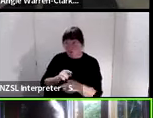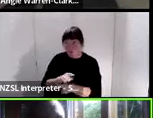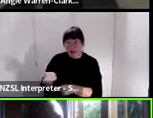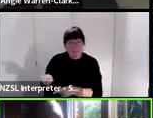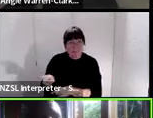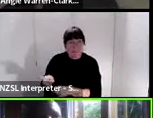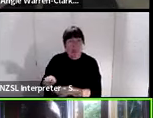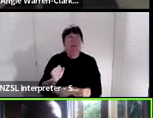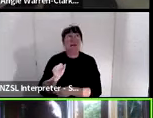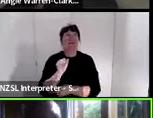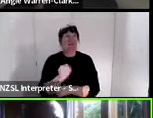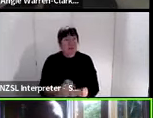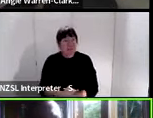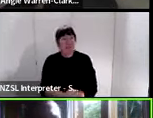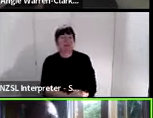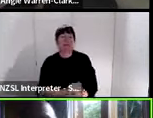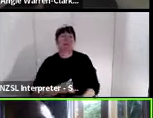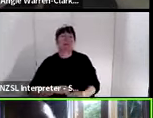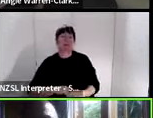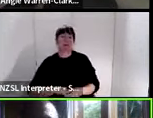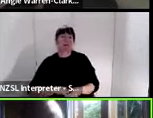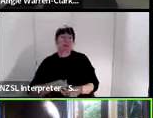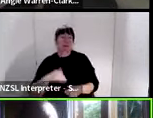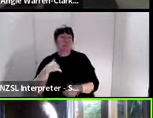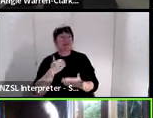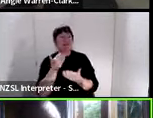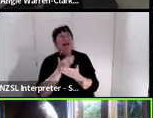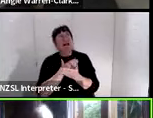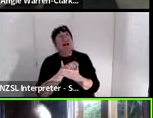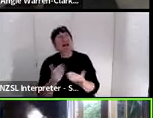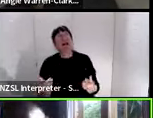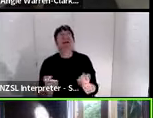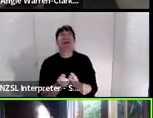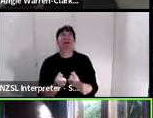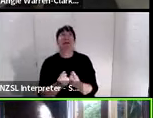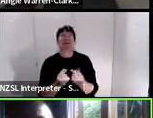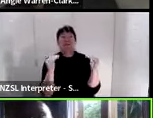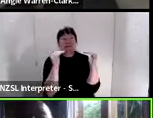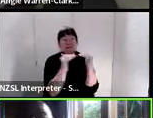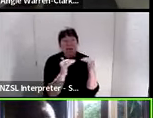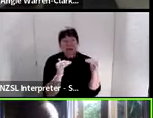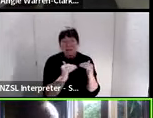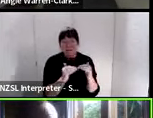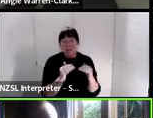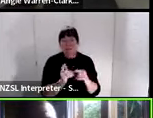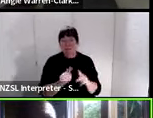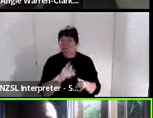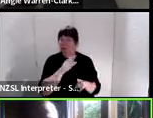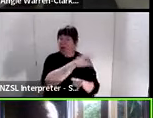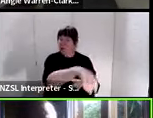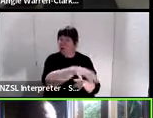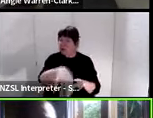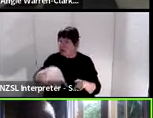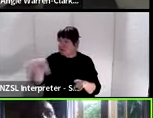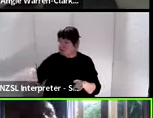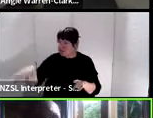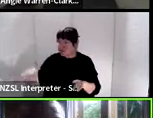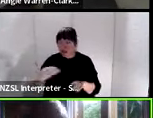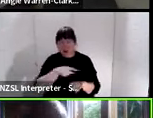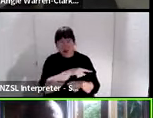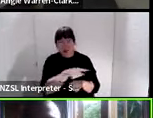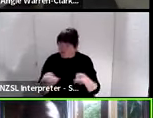yeah, it needs clear things that standards that organisations across the board need to be